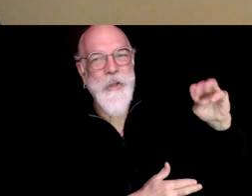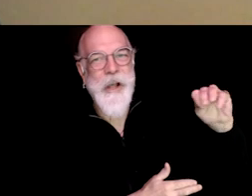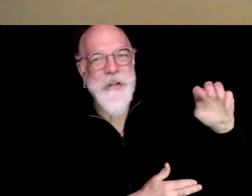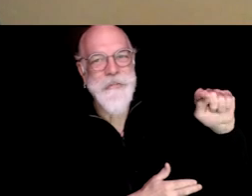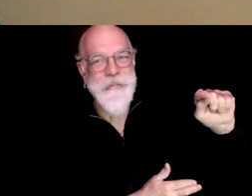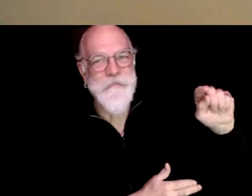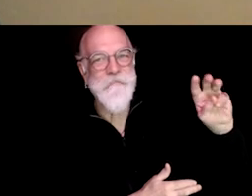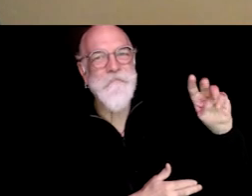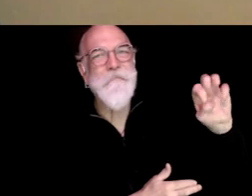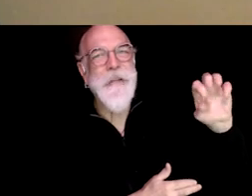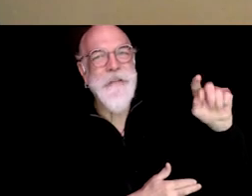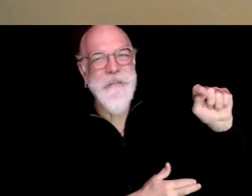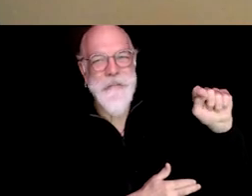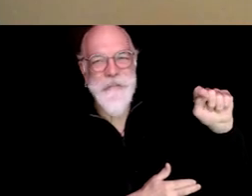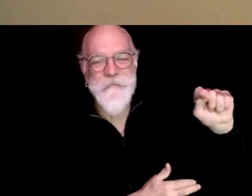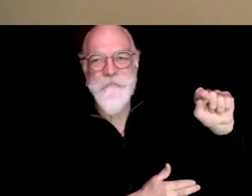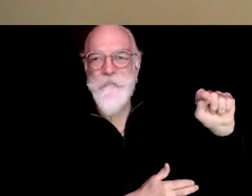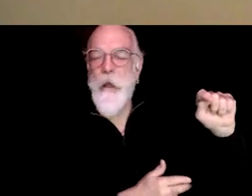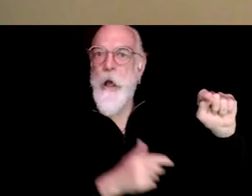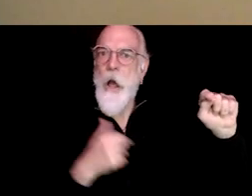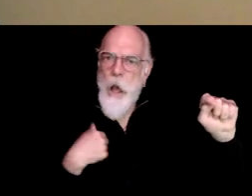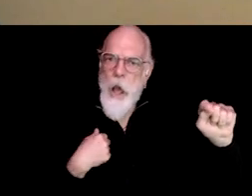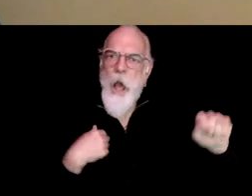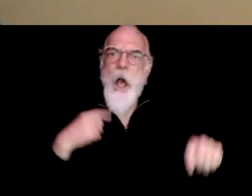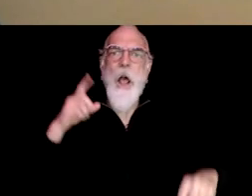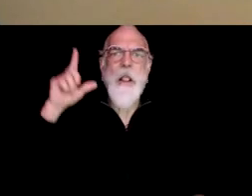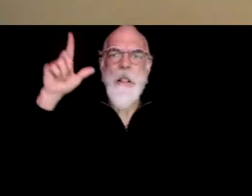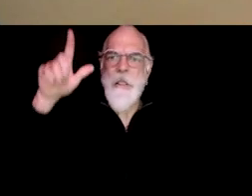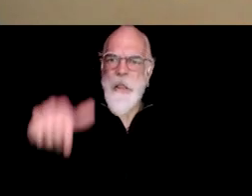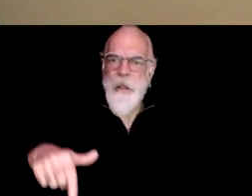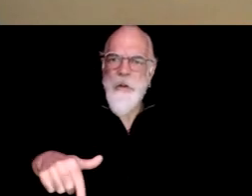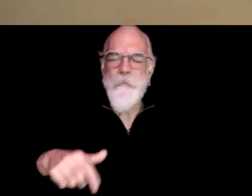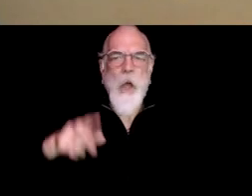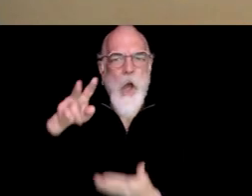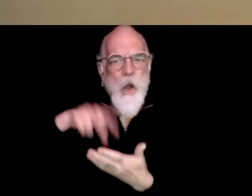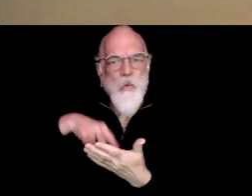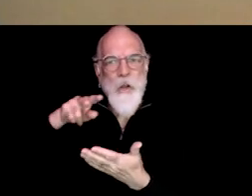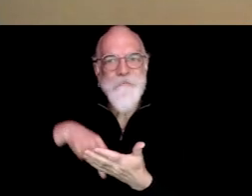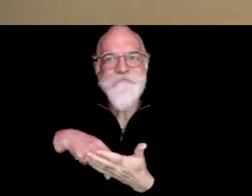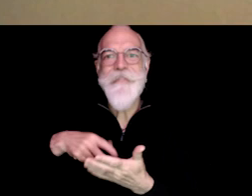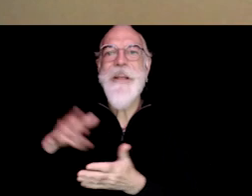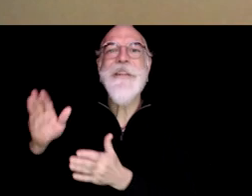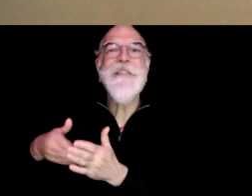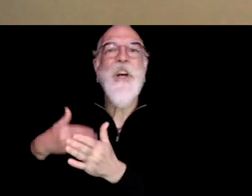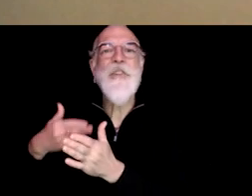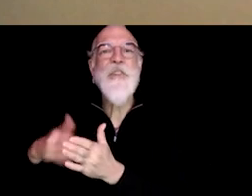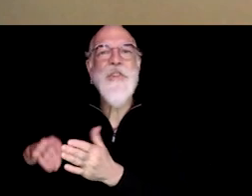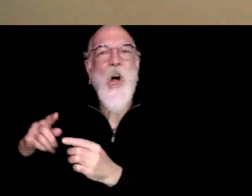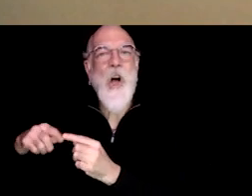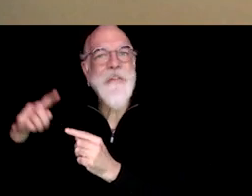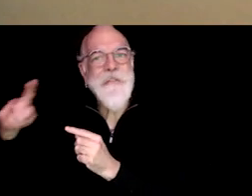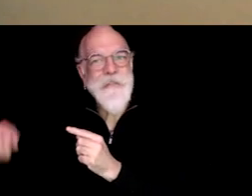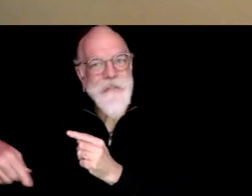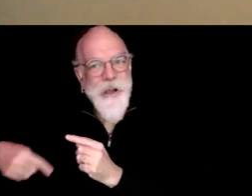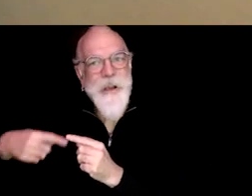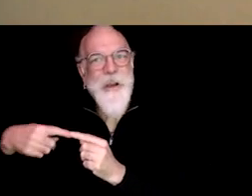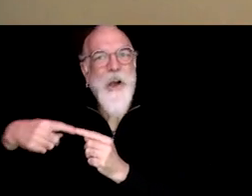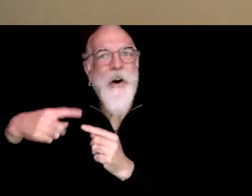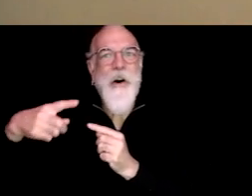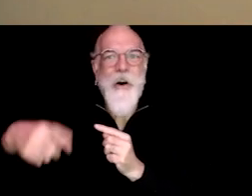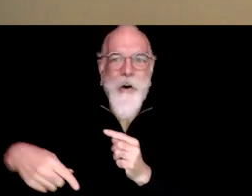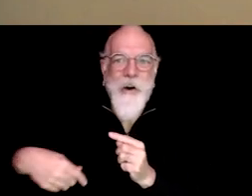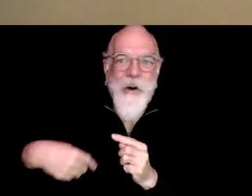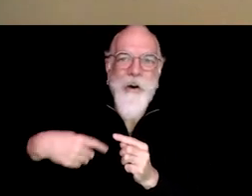read that it was a song cycle that begins in the enchanted mountain forest with the